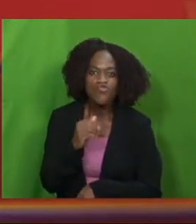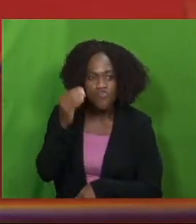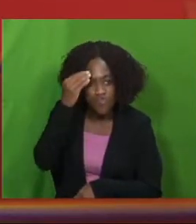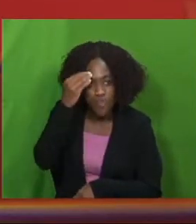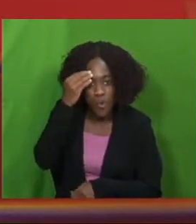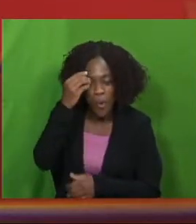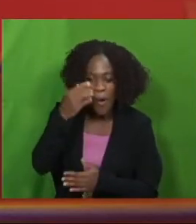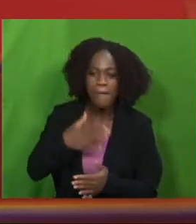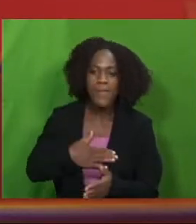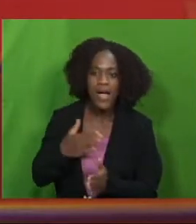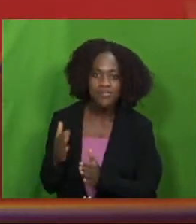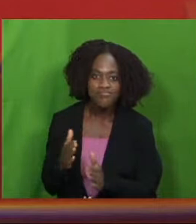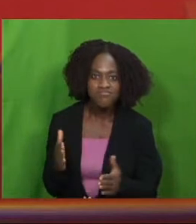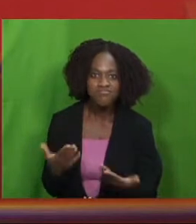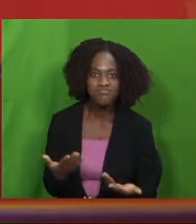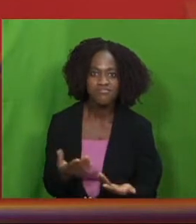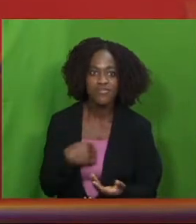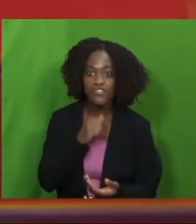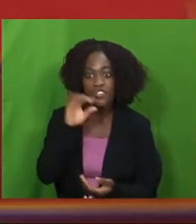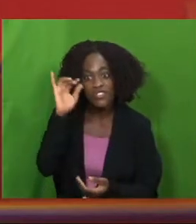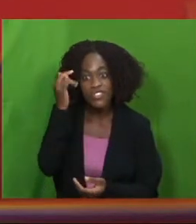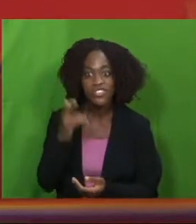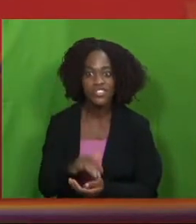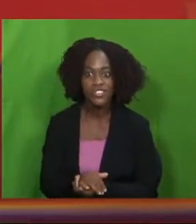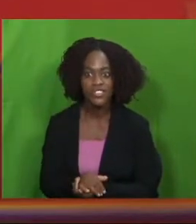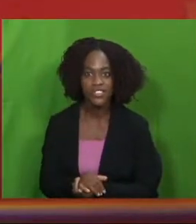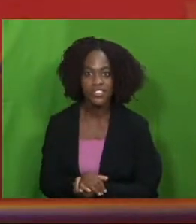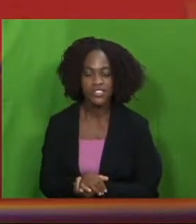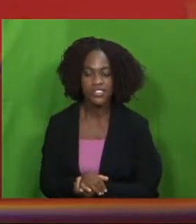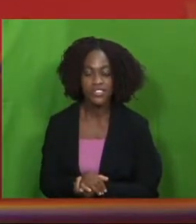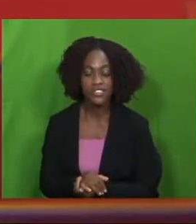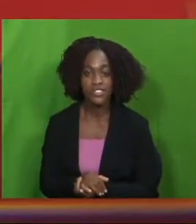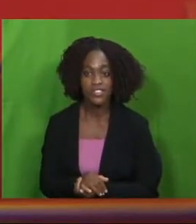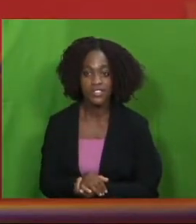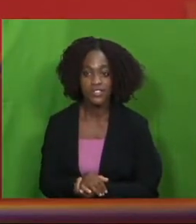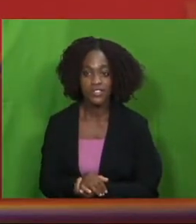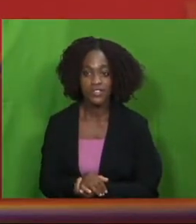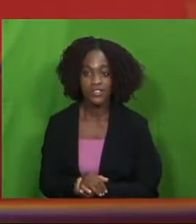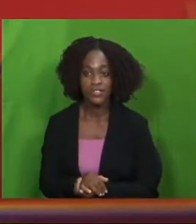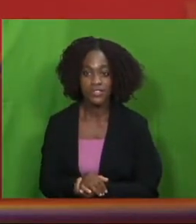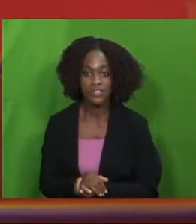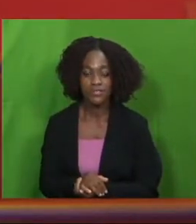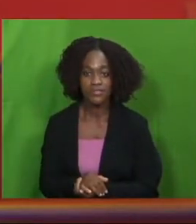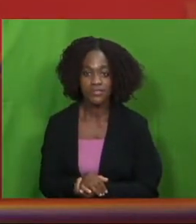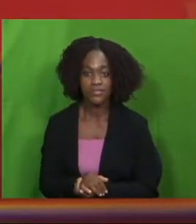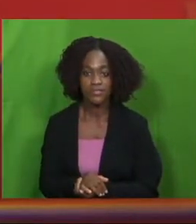You people say Don Quixote. It's not Don Quixote. It's Don Quixote.